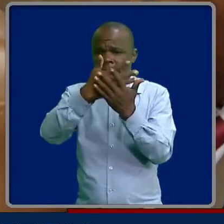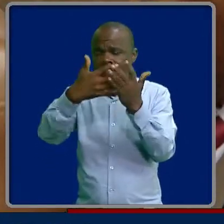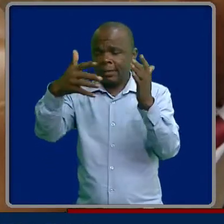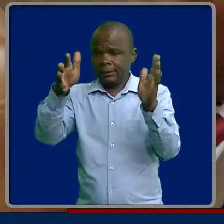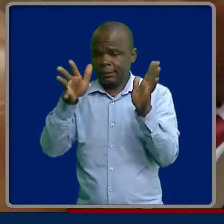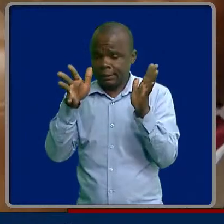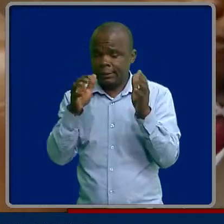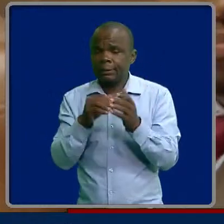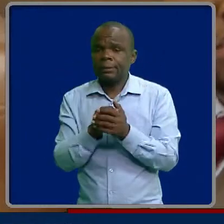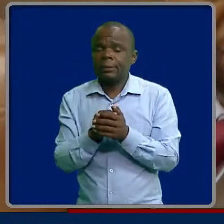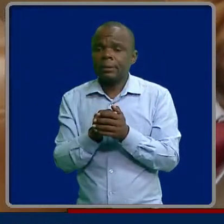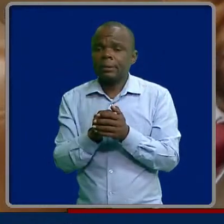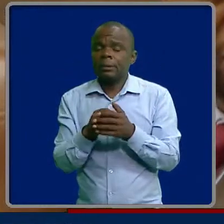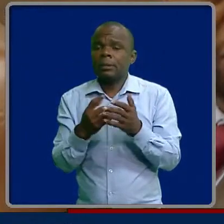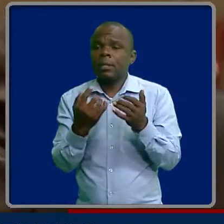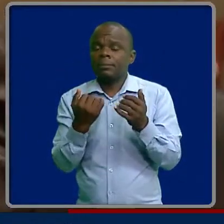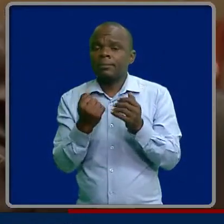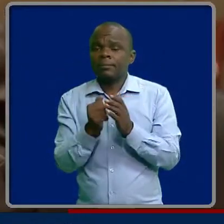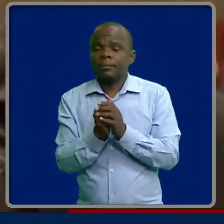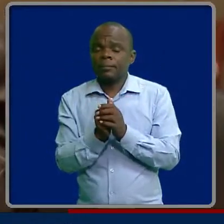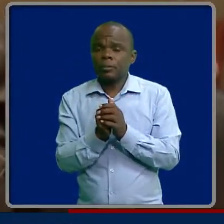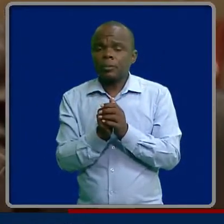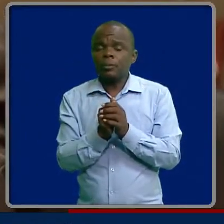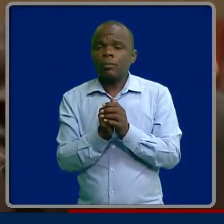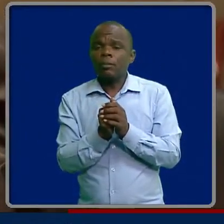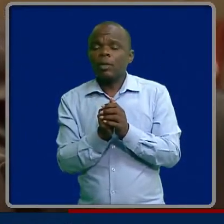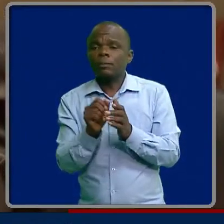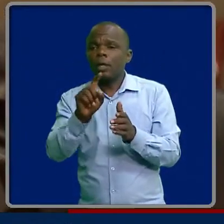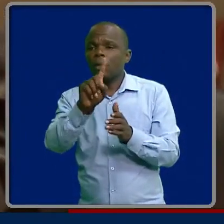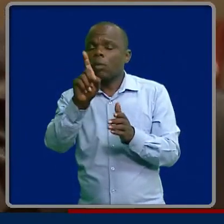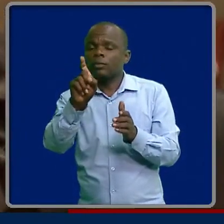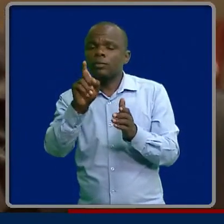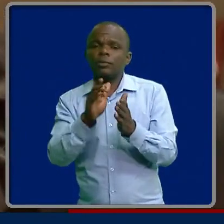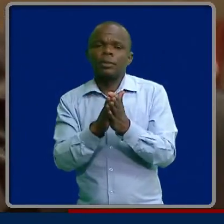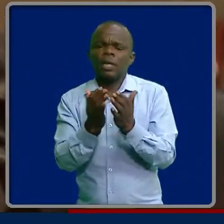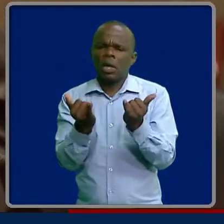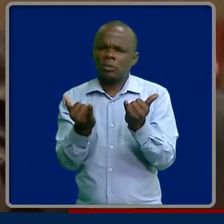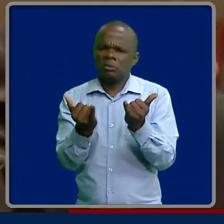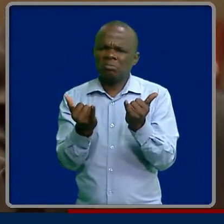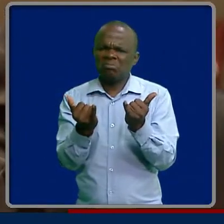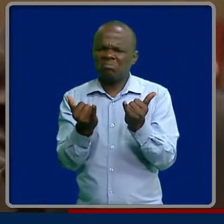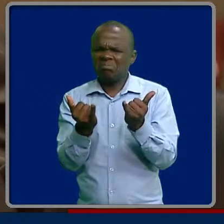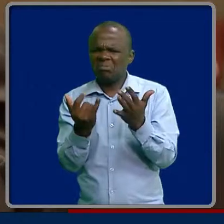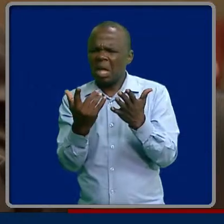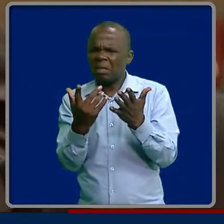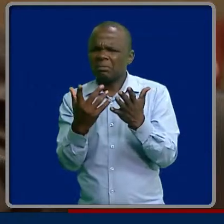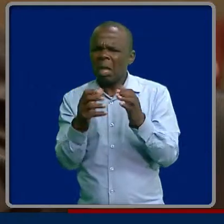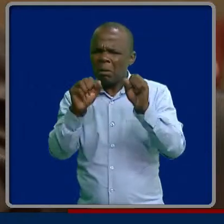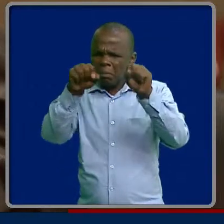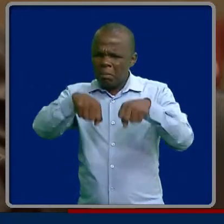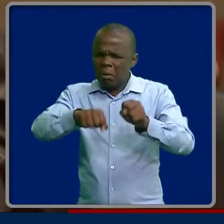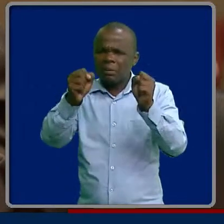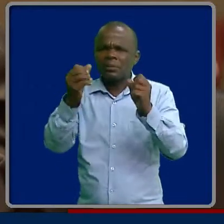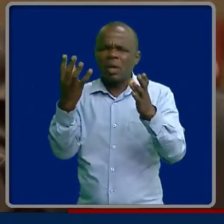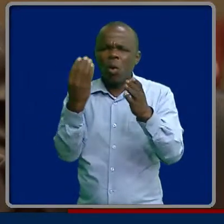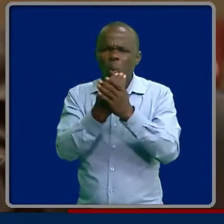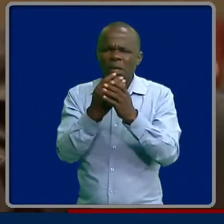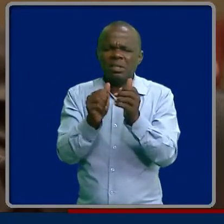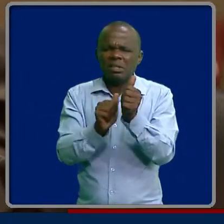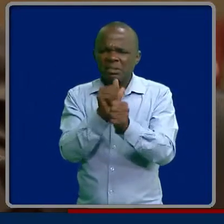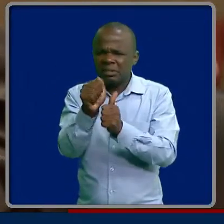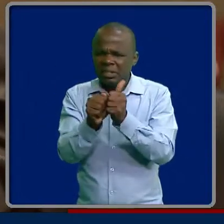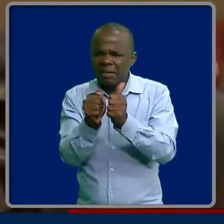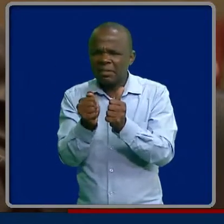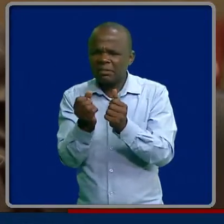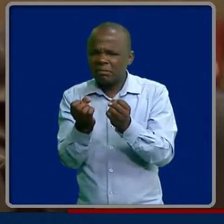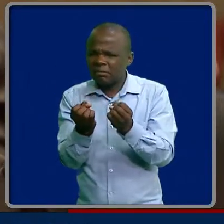expressed concerns of his office about this. What contract do we have with the service provider? Is there any authority to